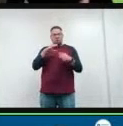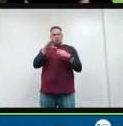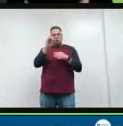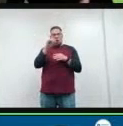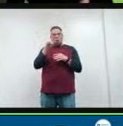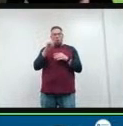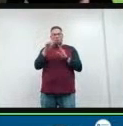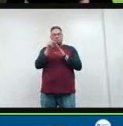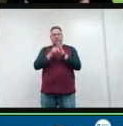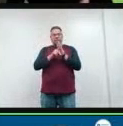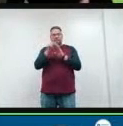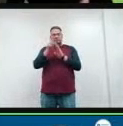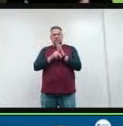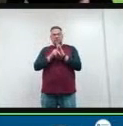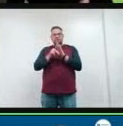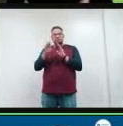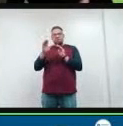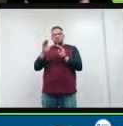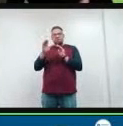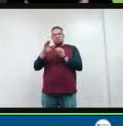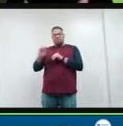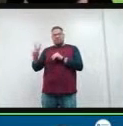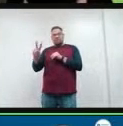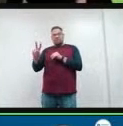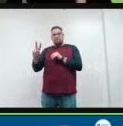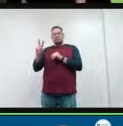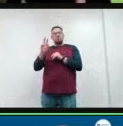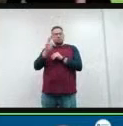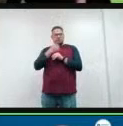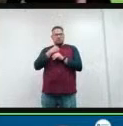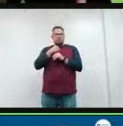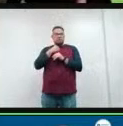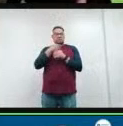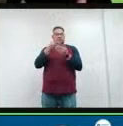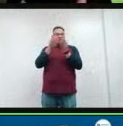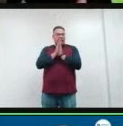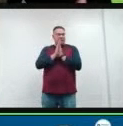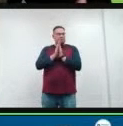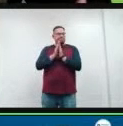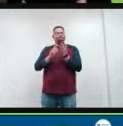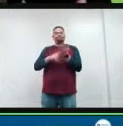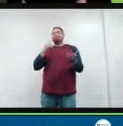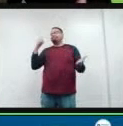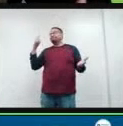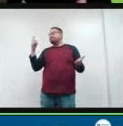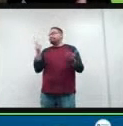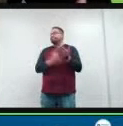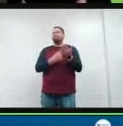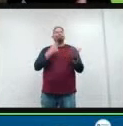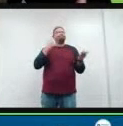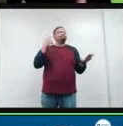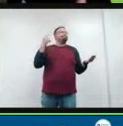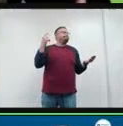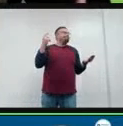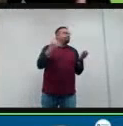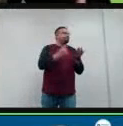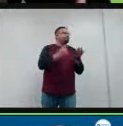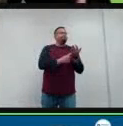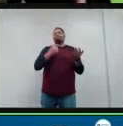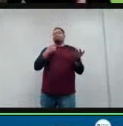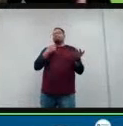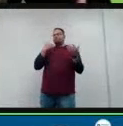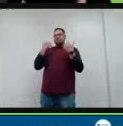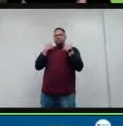in Corvallis, and I do ask from time to time, I have those